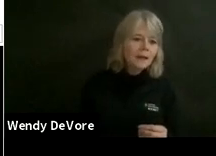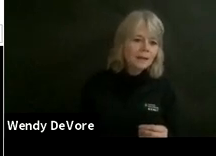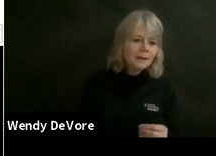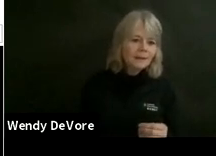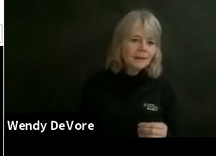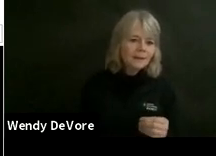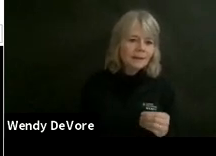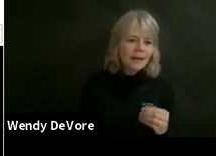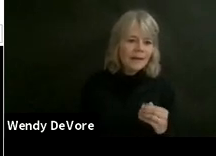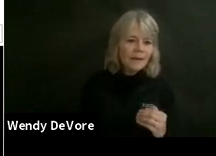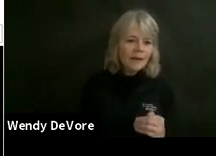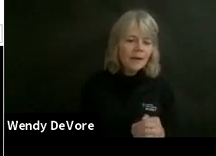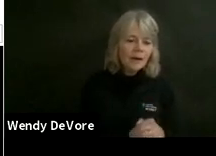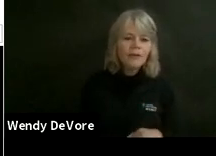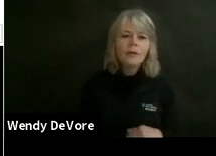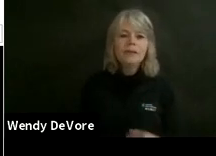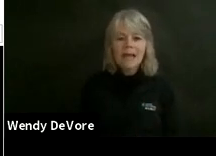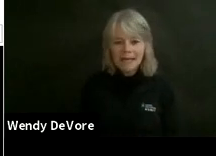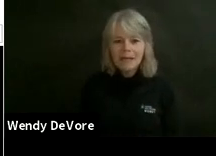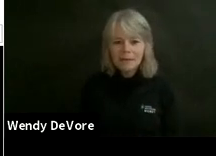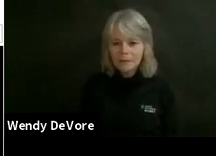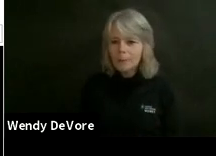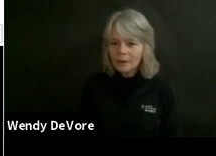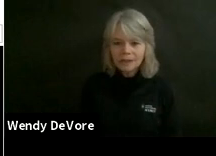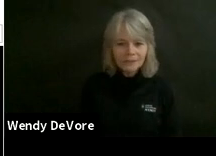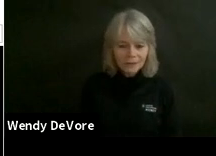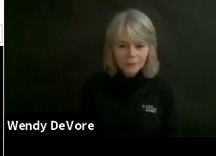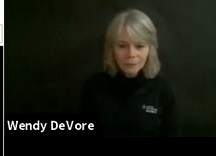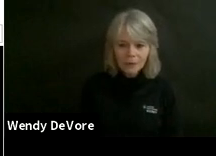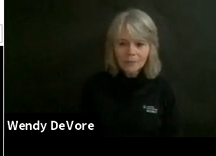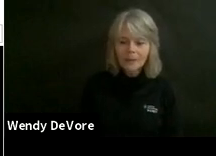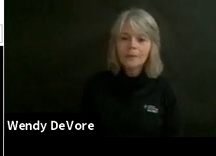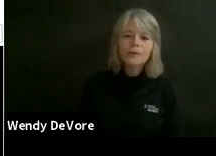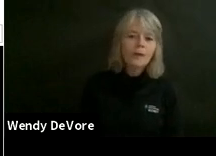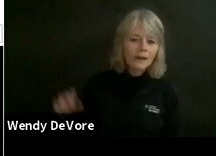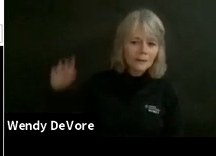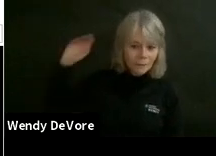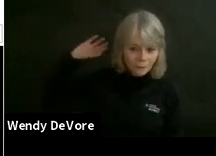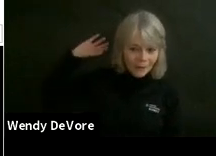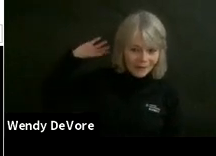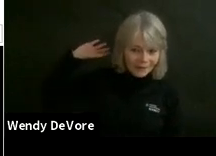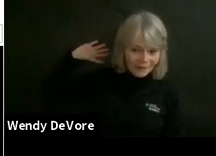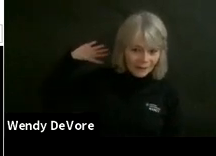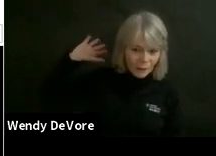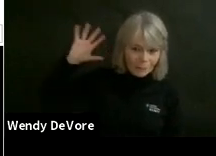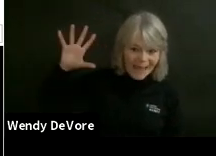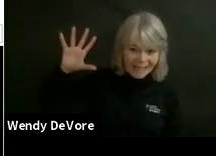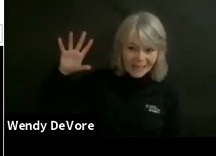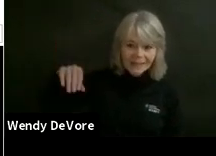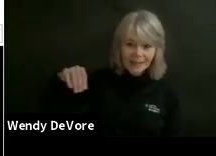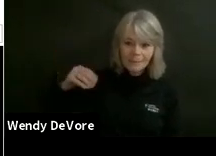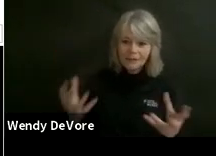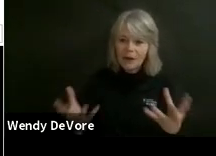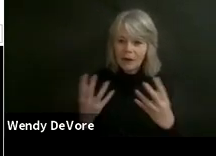better. And then also lighting is important, just as we spoke about before, if you've got, if you're